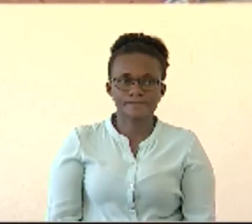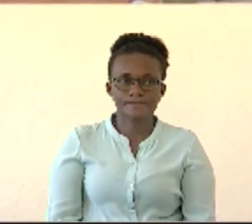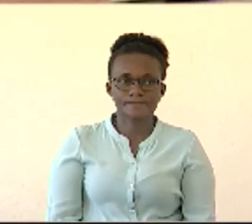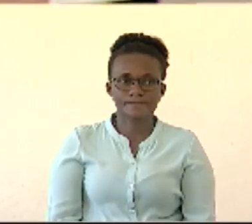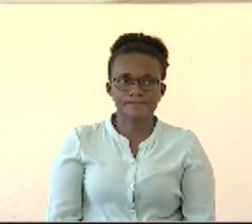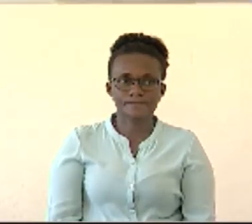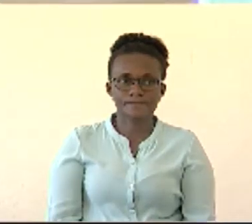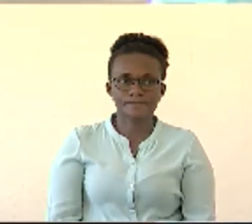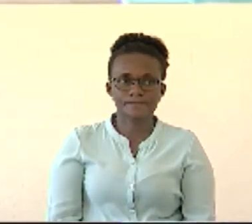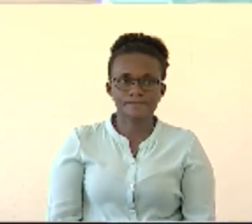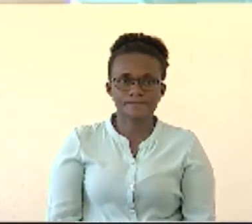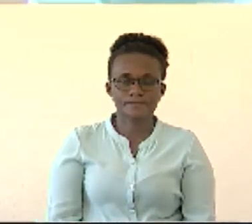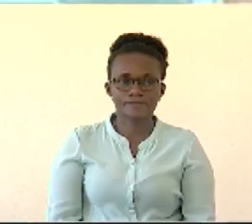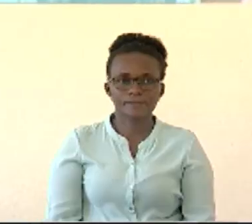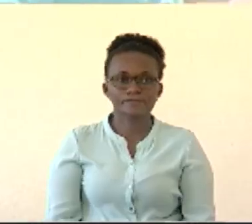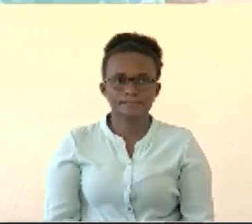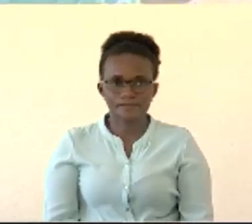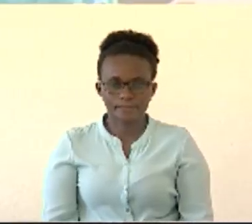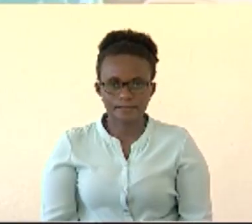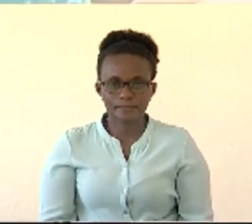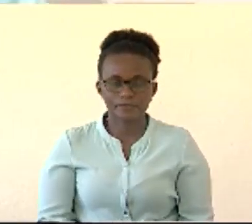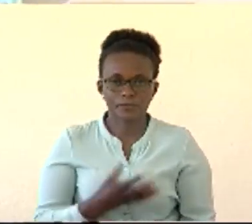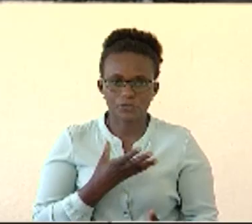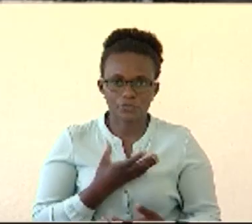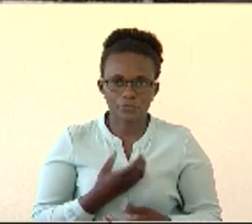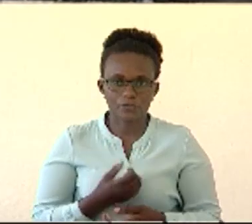Right, this is enough solution of copper 2